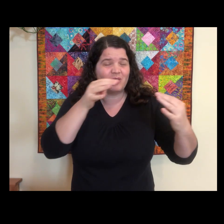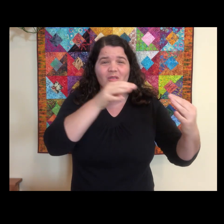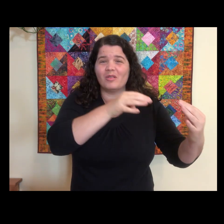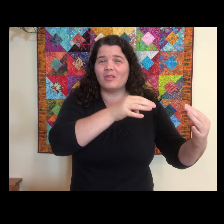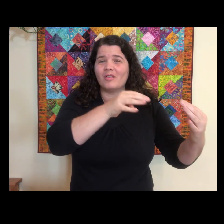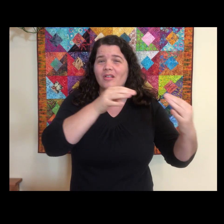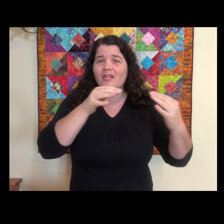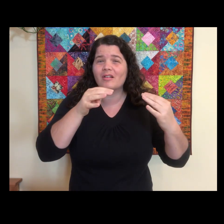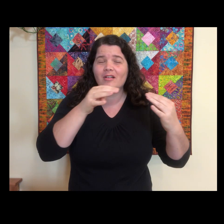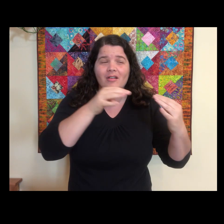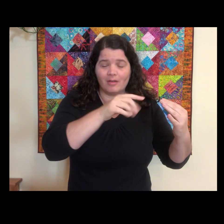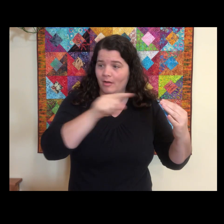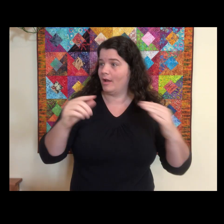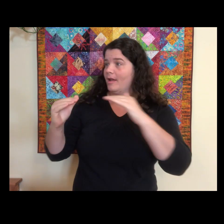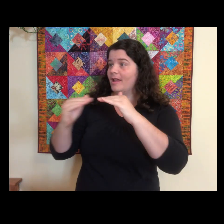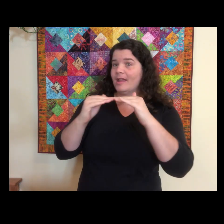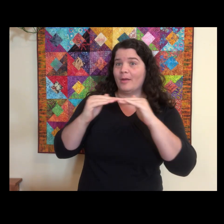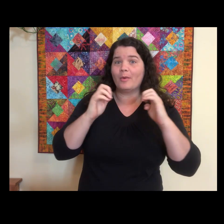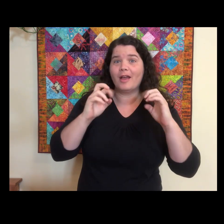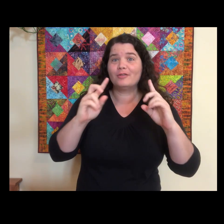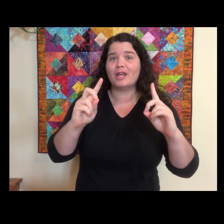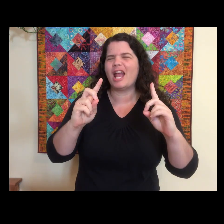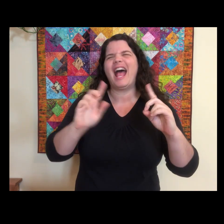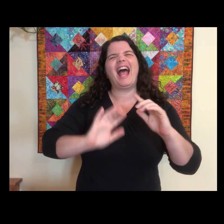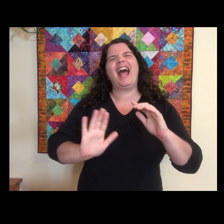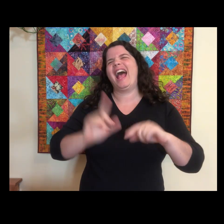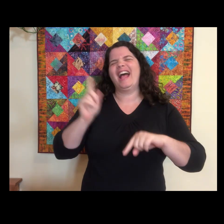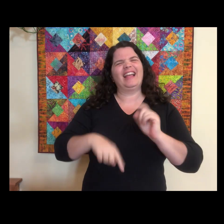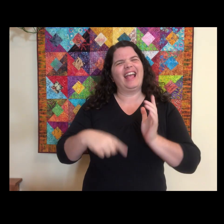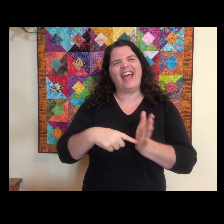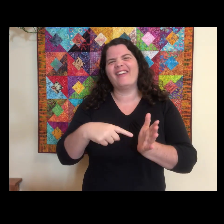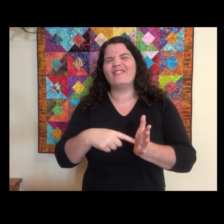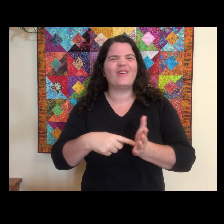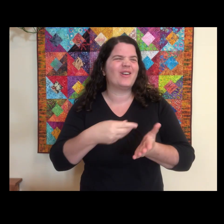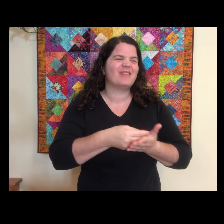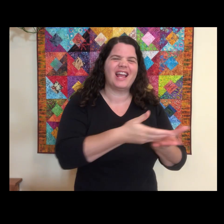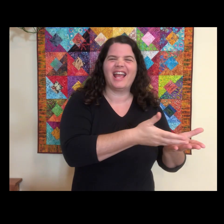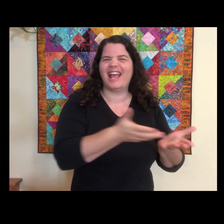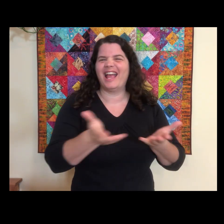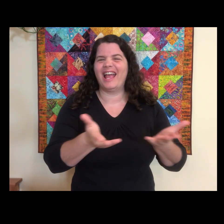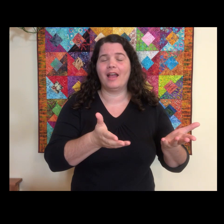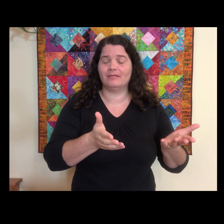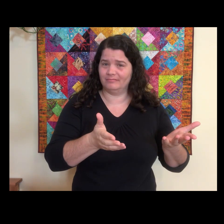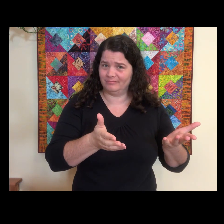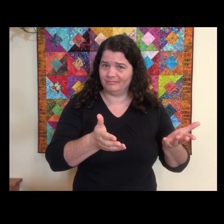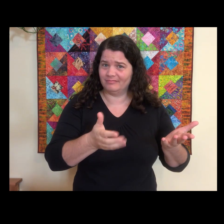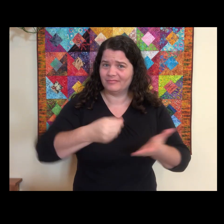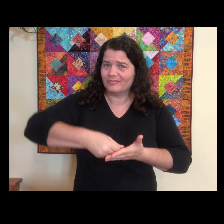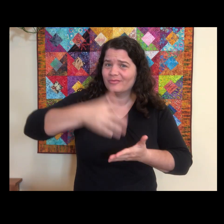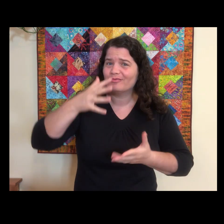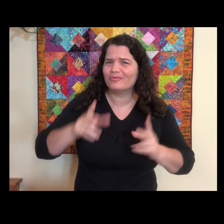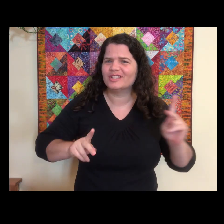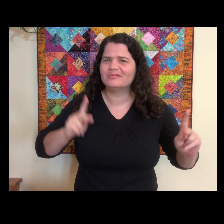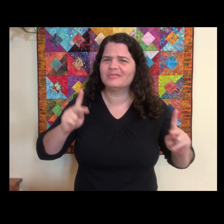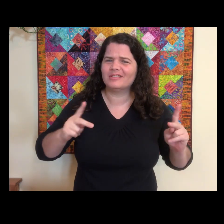war. Yet equal education it cannot afford, where the wealthiest get